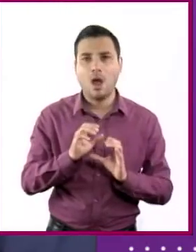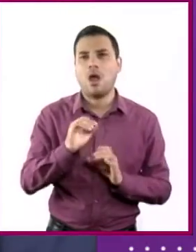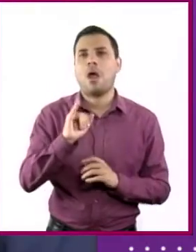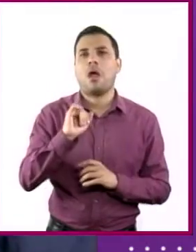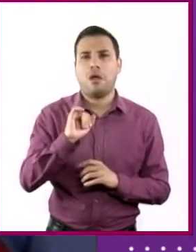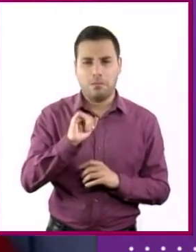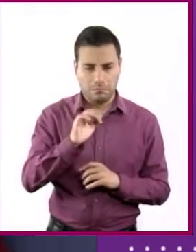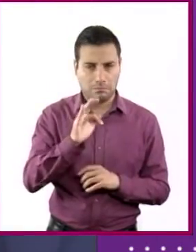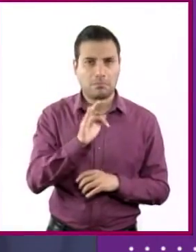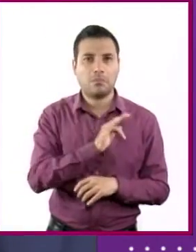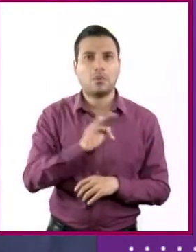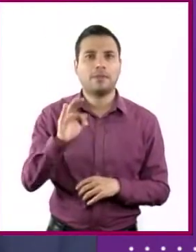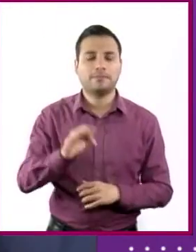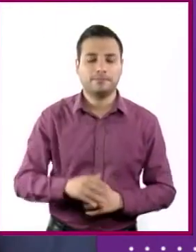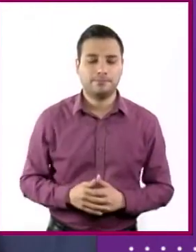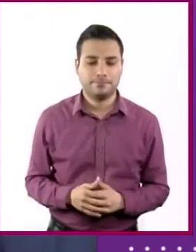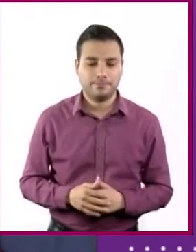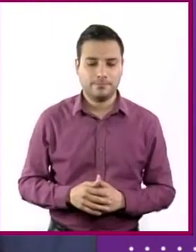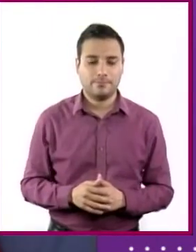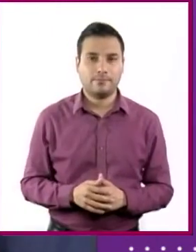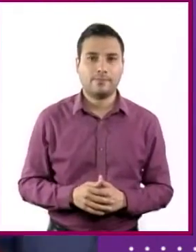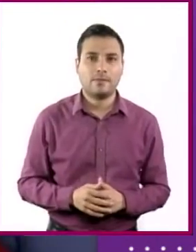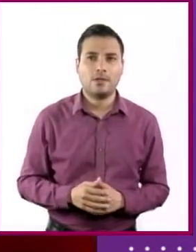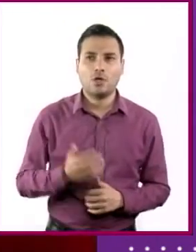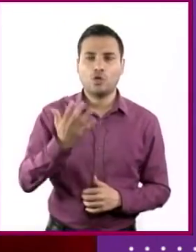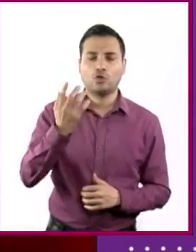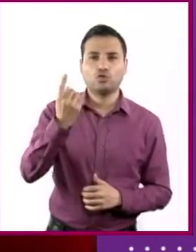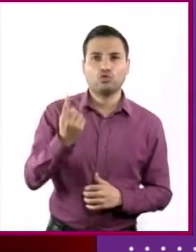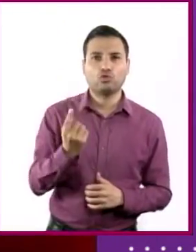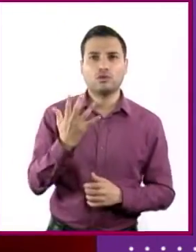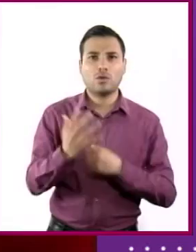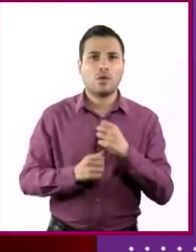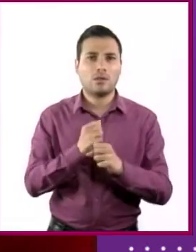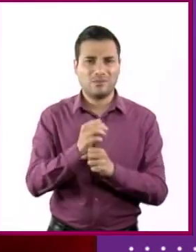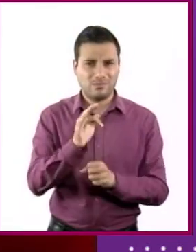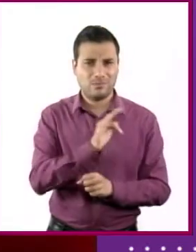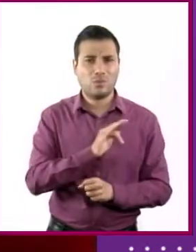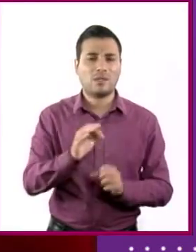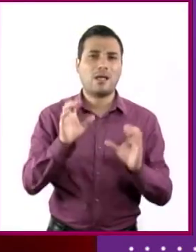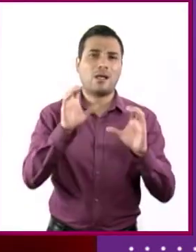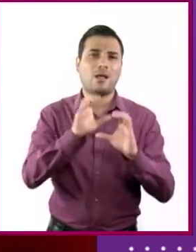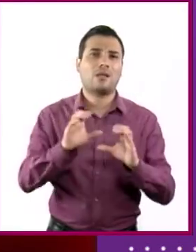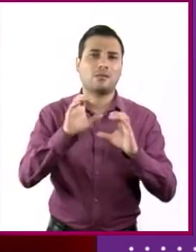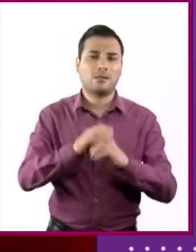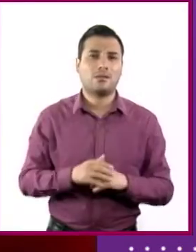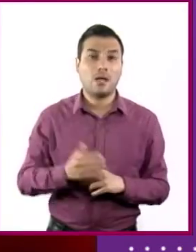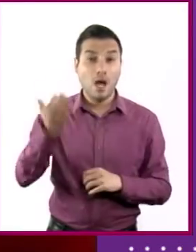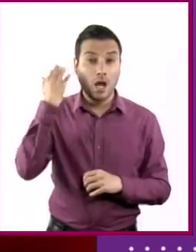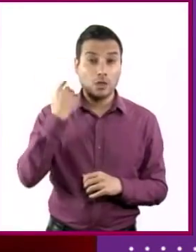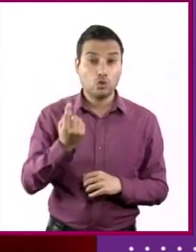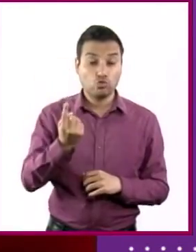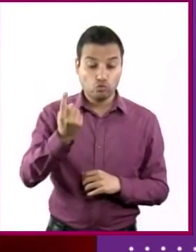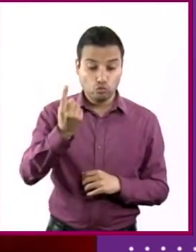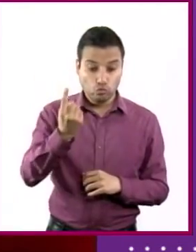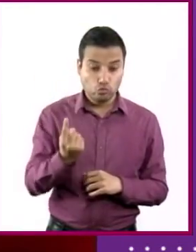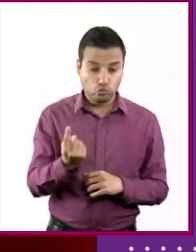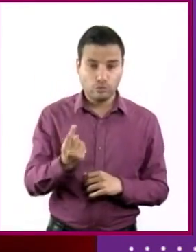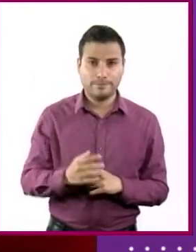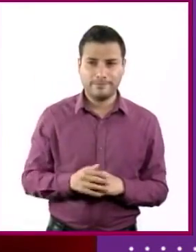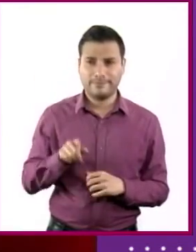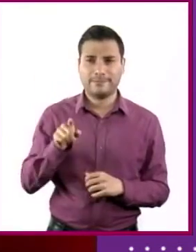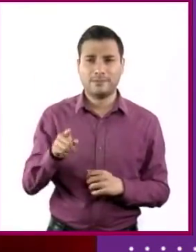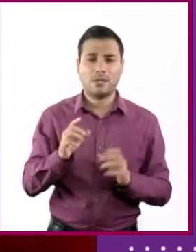Yes, he could. He could sing when he was 5. When he was a child, he was a voice in the group the